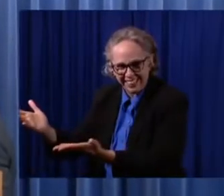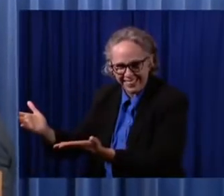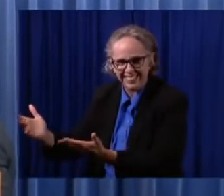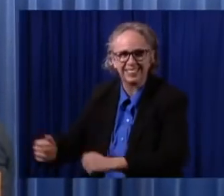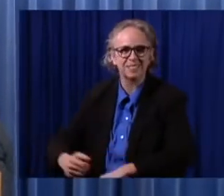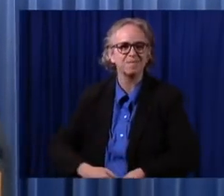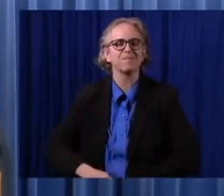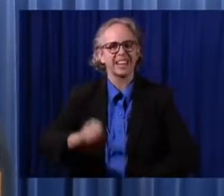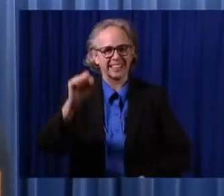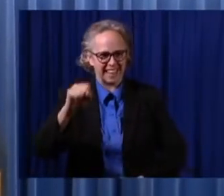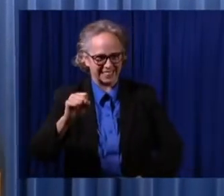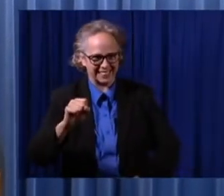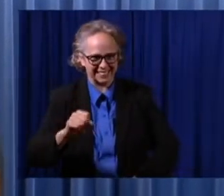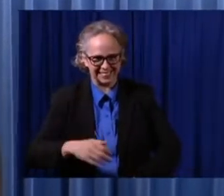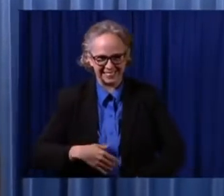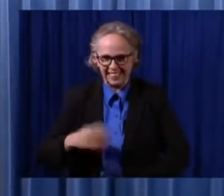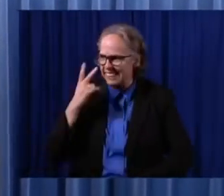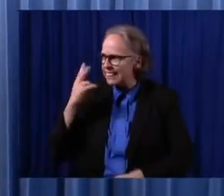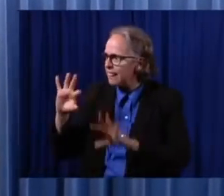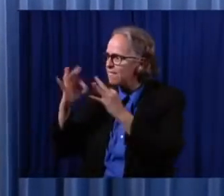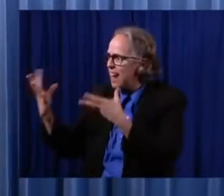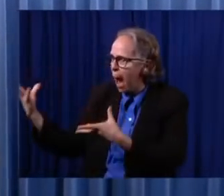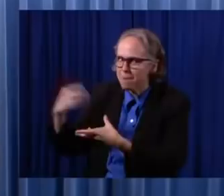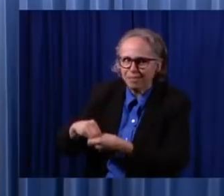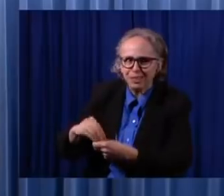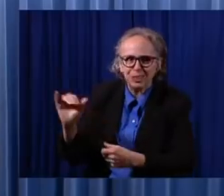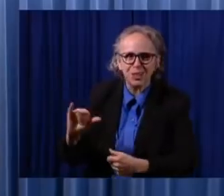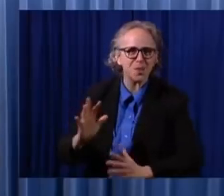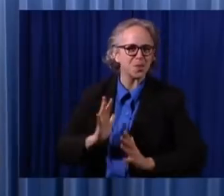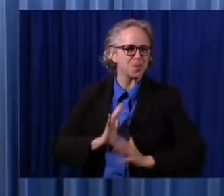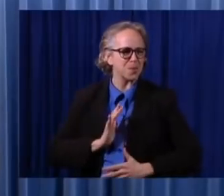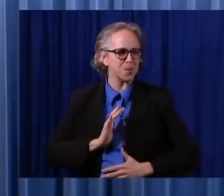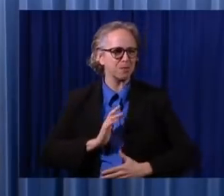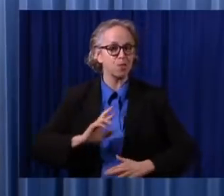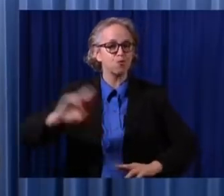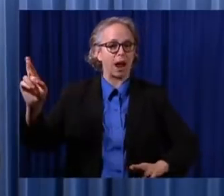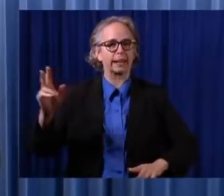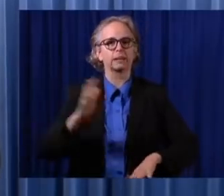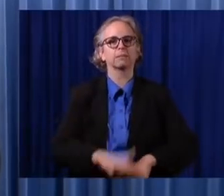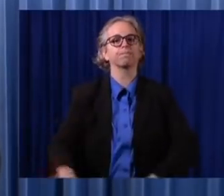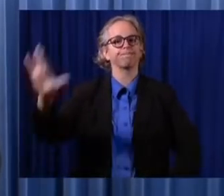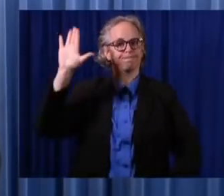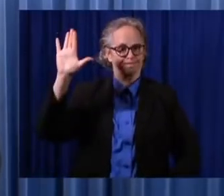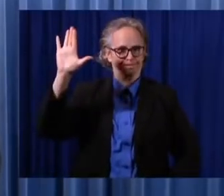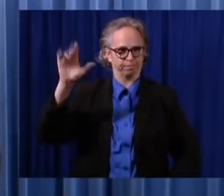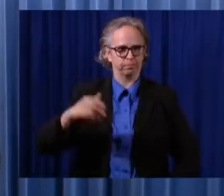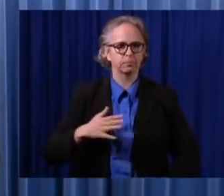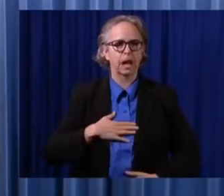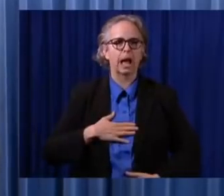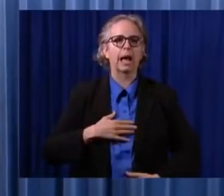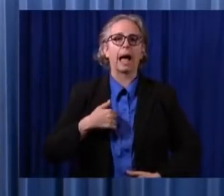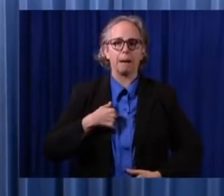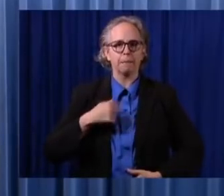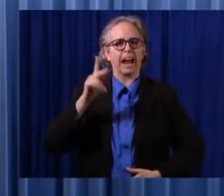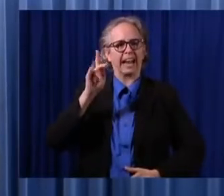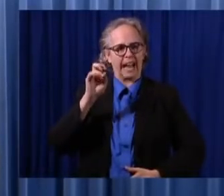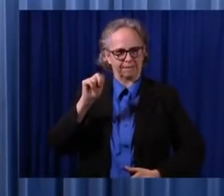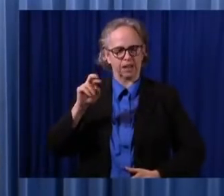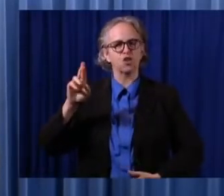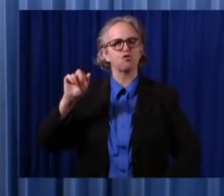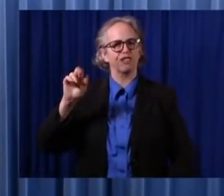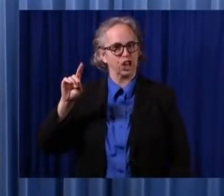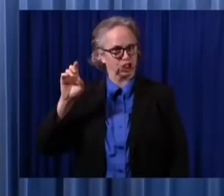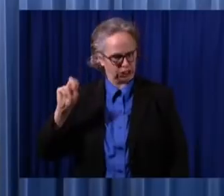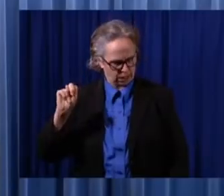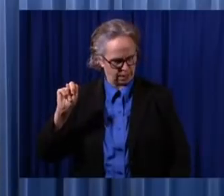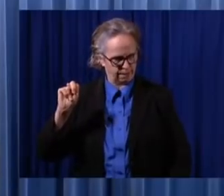great. I do. Fantastic. Kevin, raise your right hand, please, and repeat after me. I, Kevin Reardon, I, Kevin Reardon,